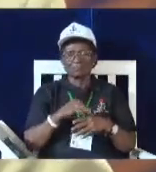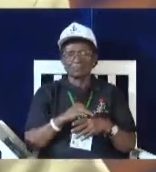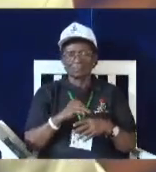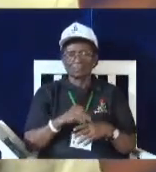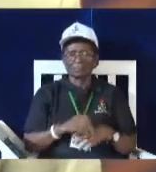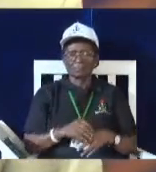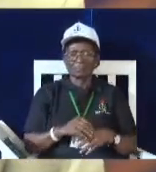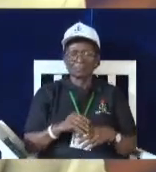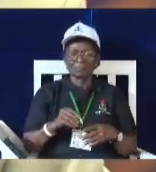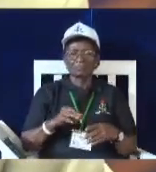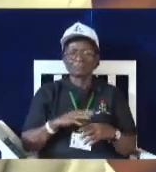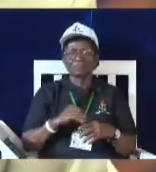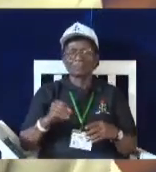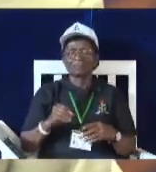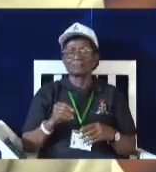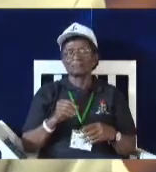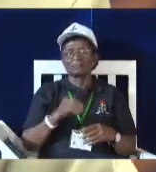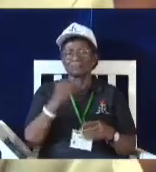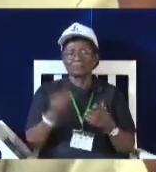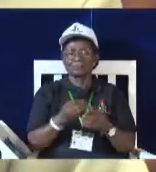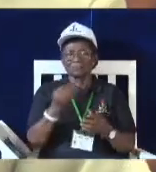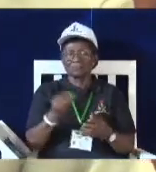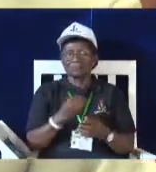and combination of Prov soup.